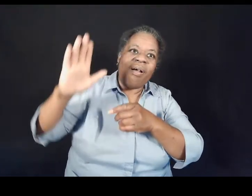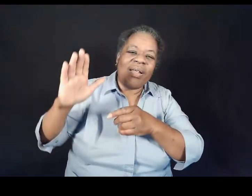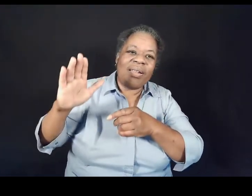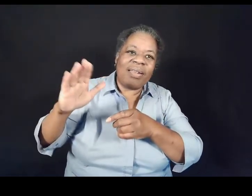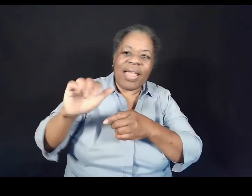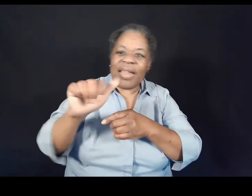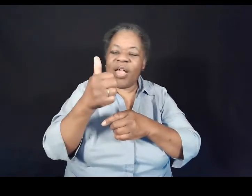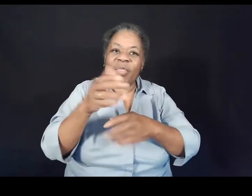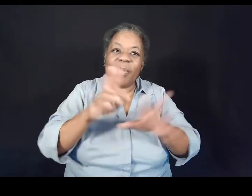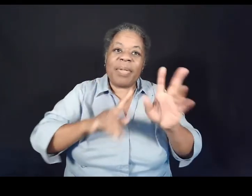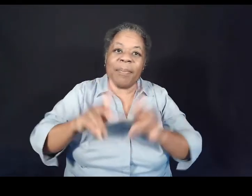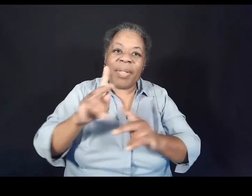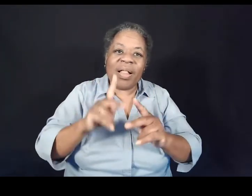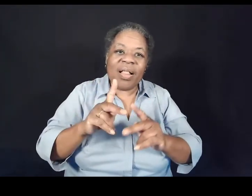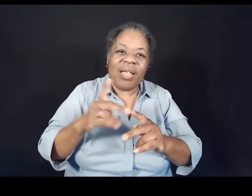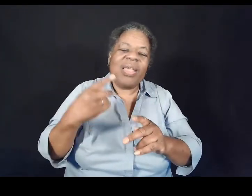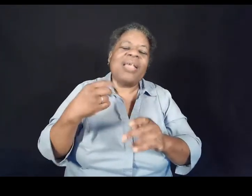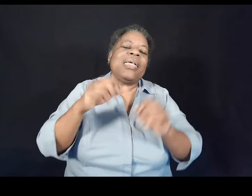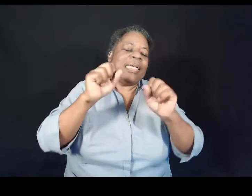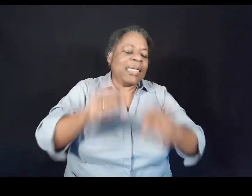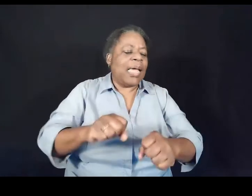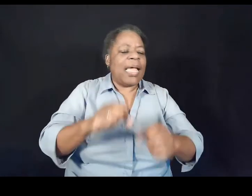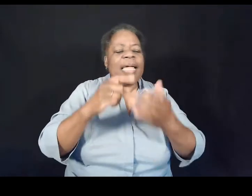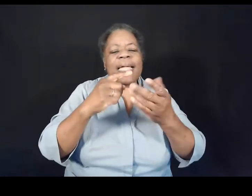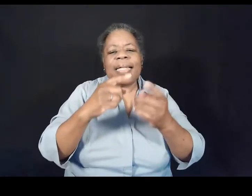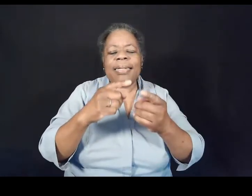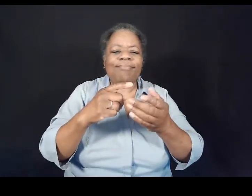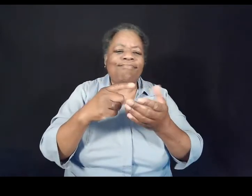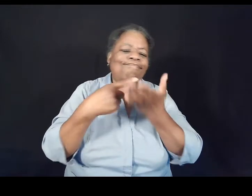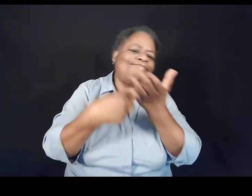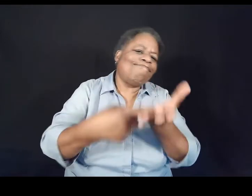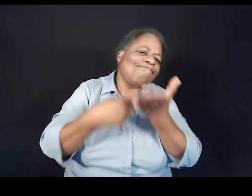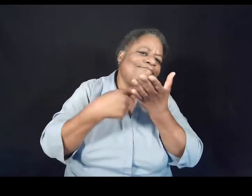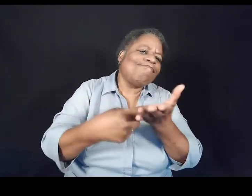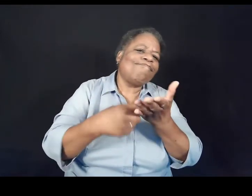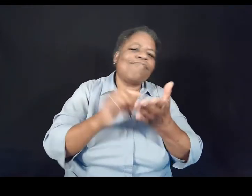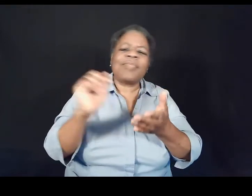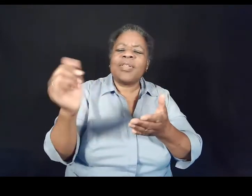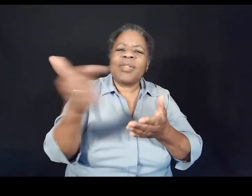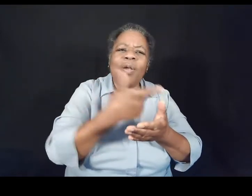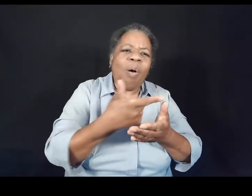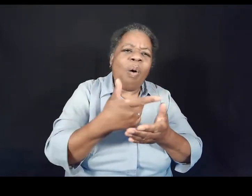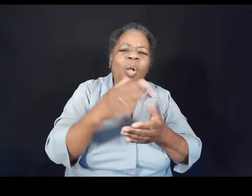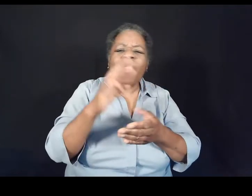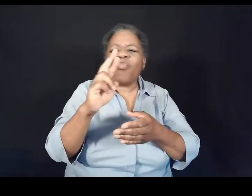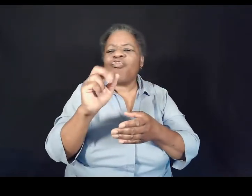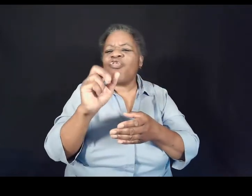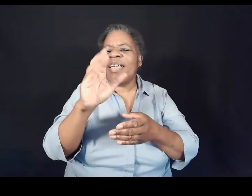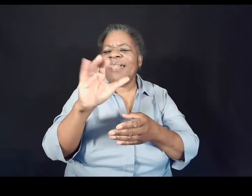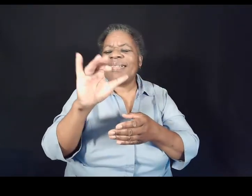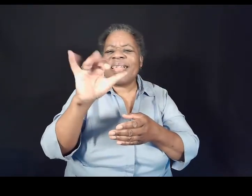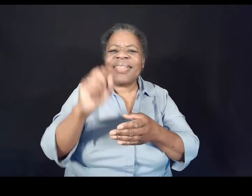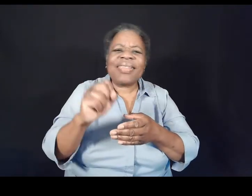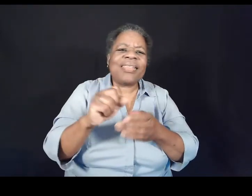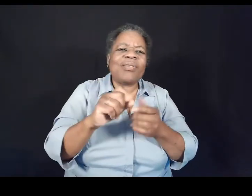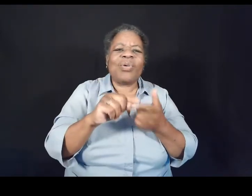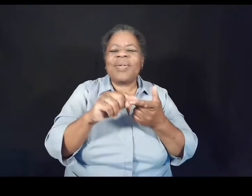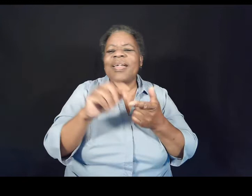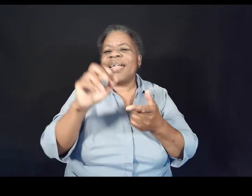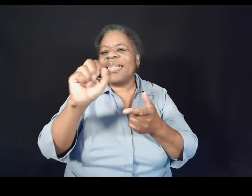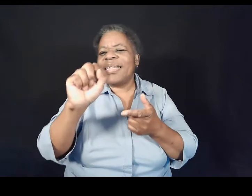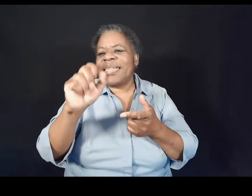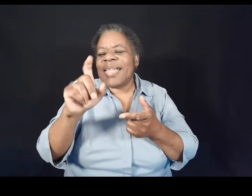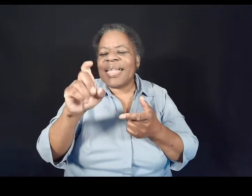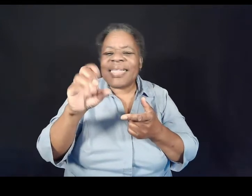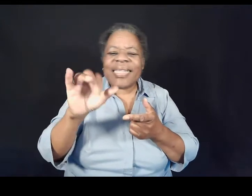Now, we could get into a long discussion here about whether or not we are all racists or sexists or ageists